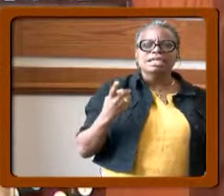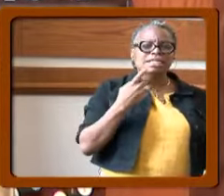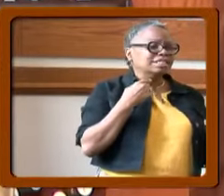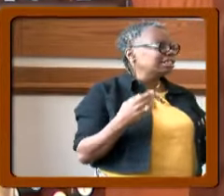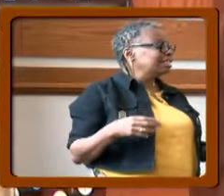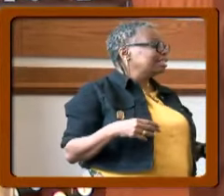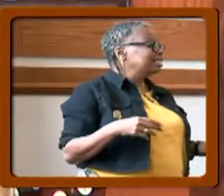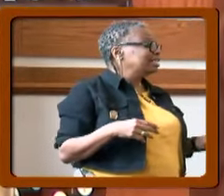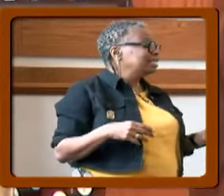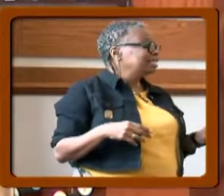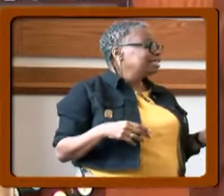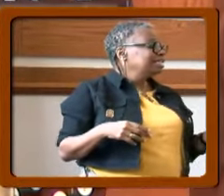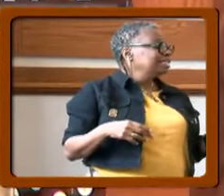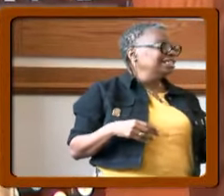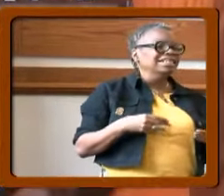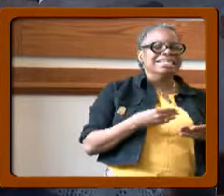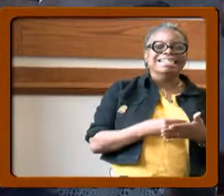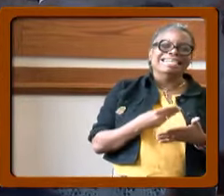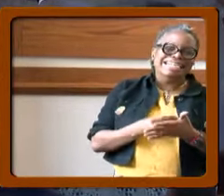said,